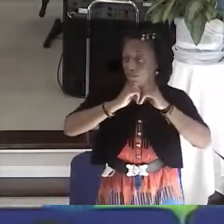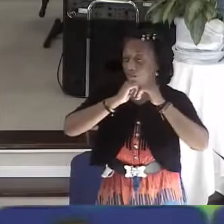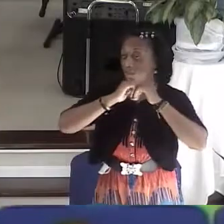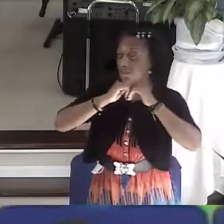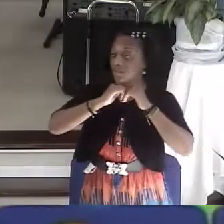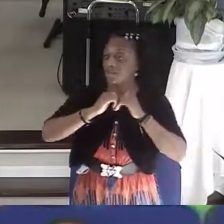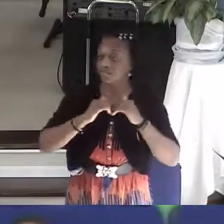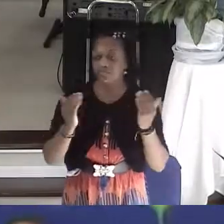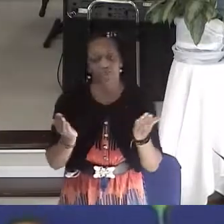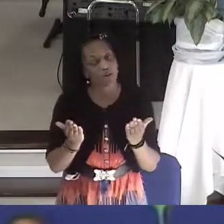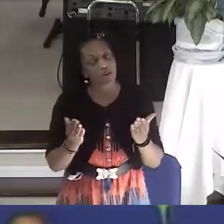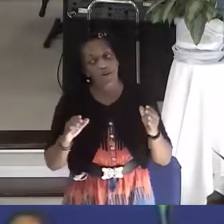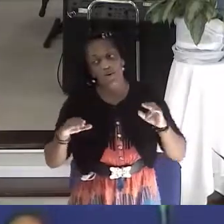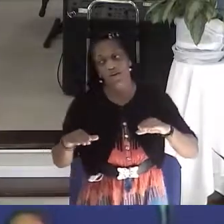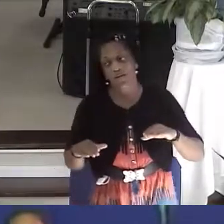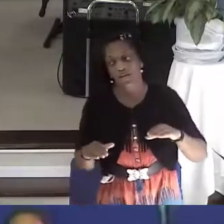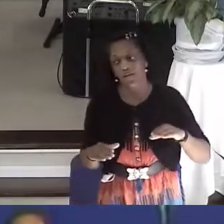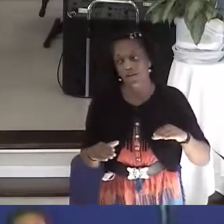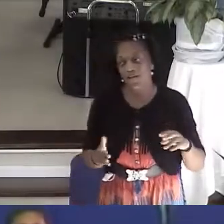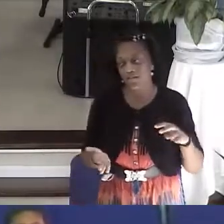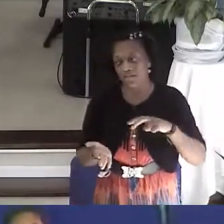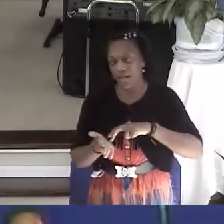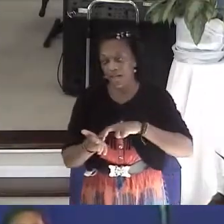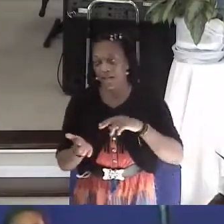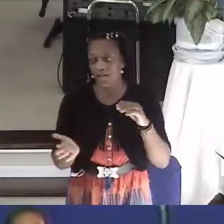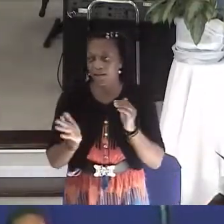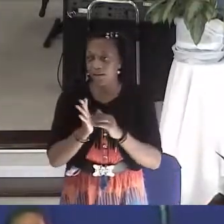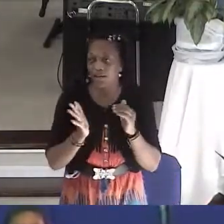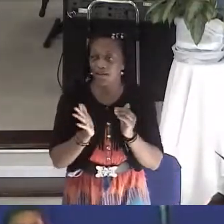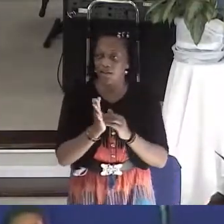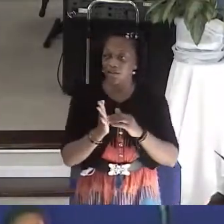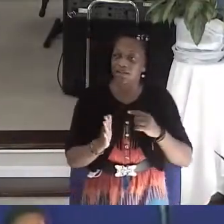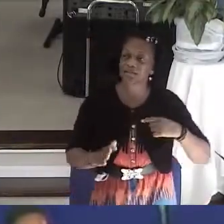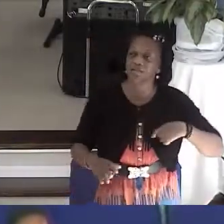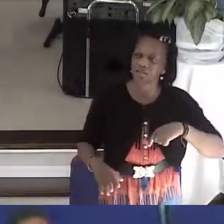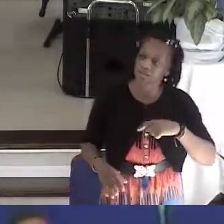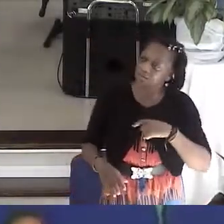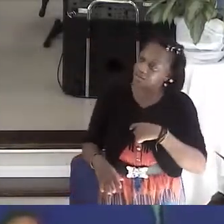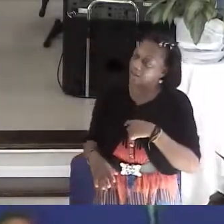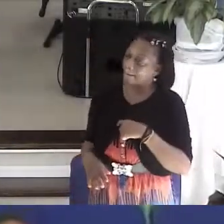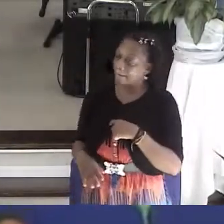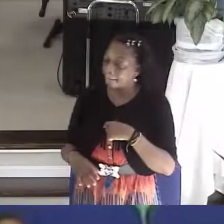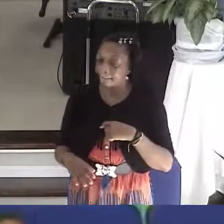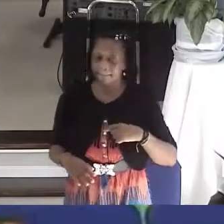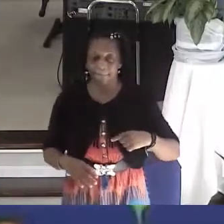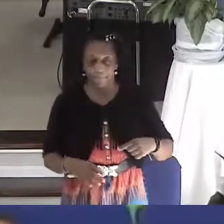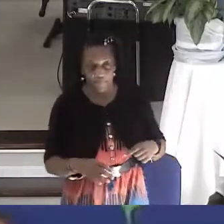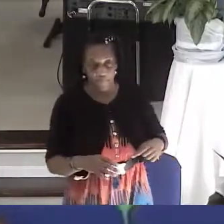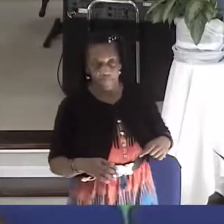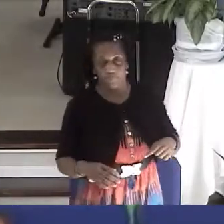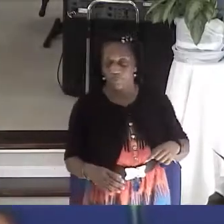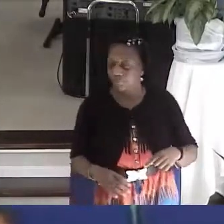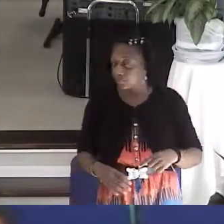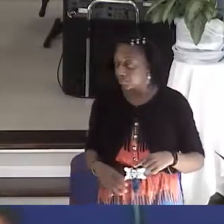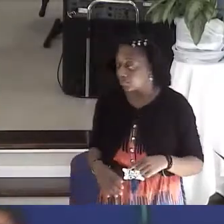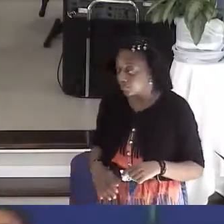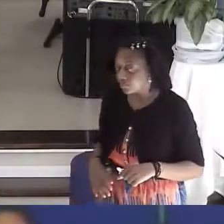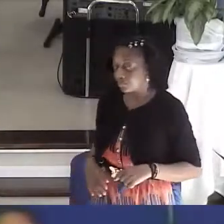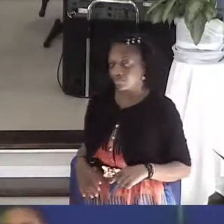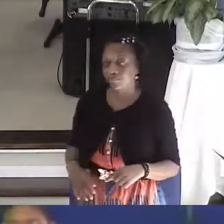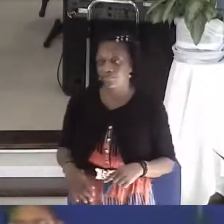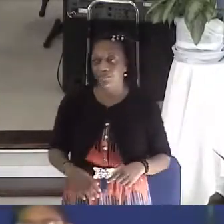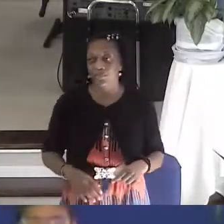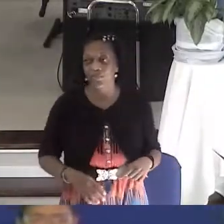And if our God is for us, then who could ever stop us? And if our God, and if our God, then what